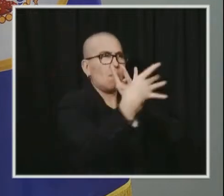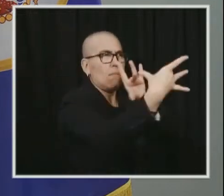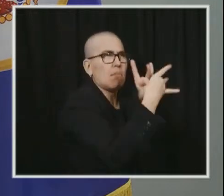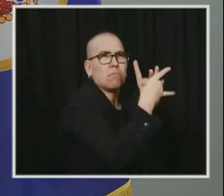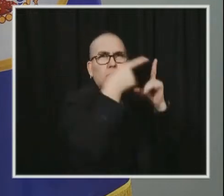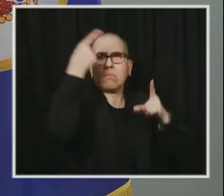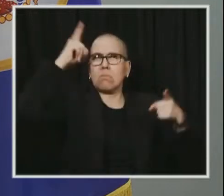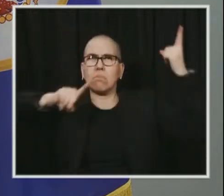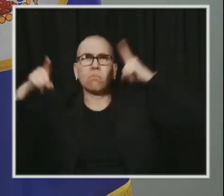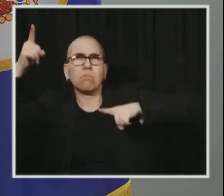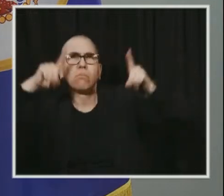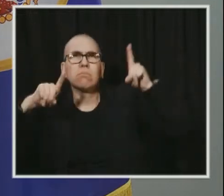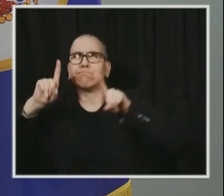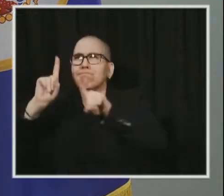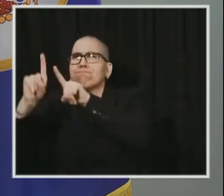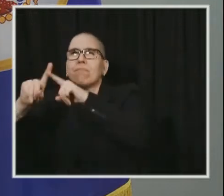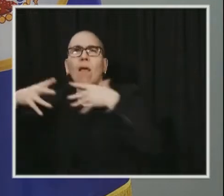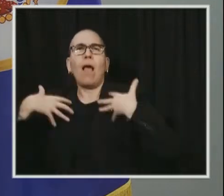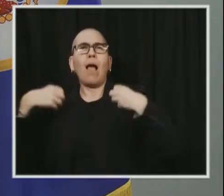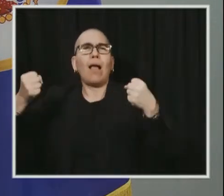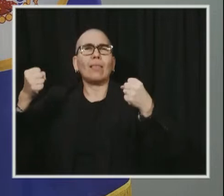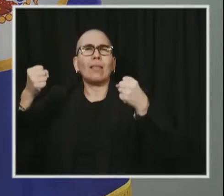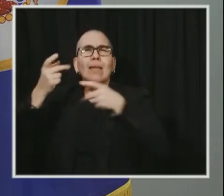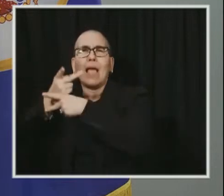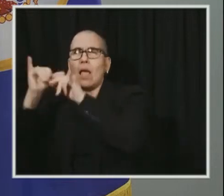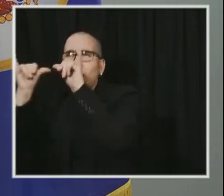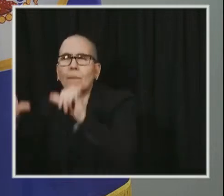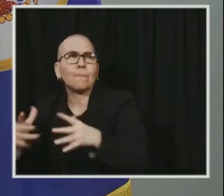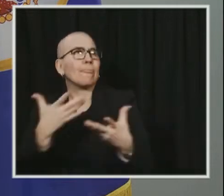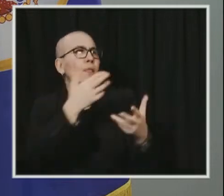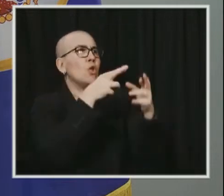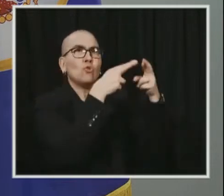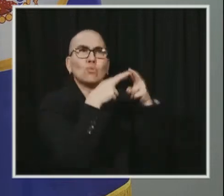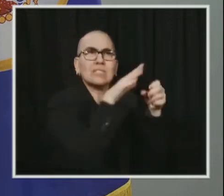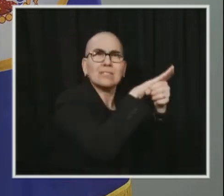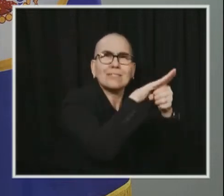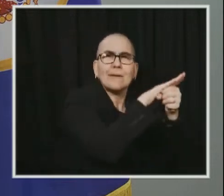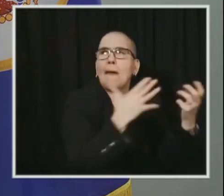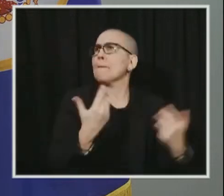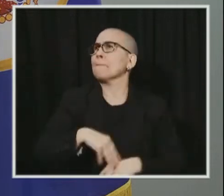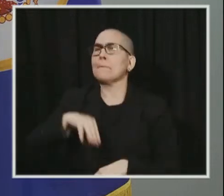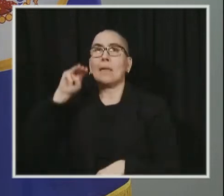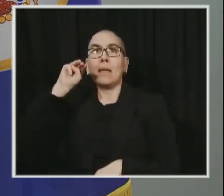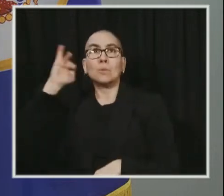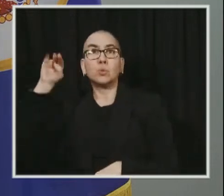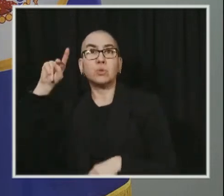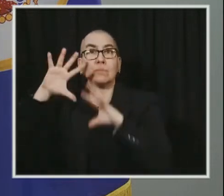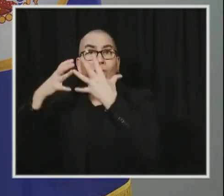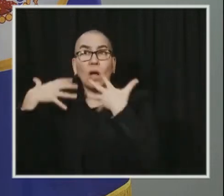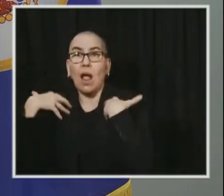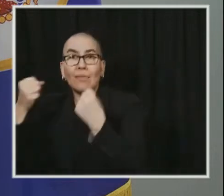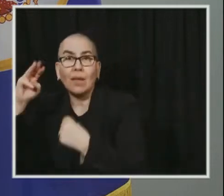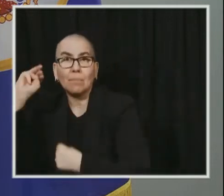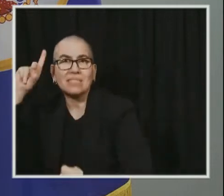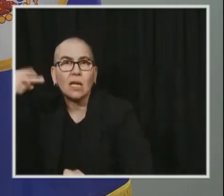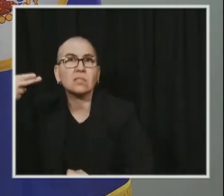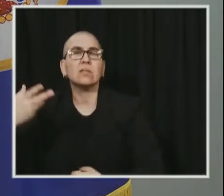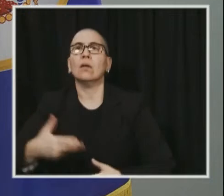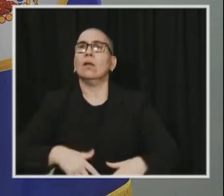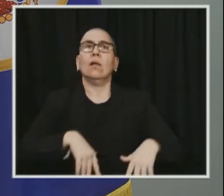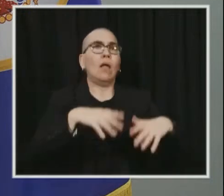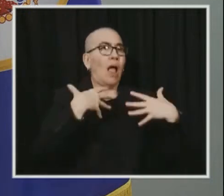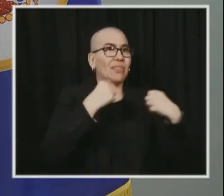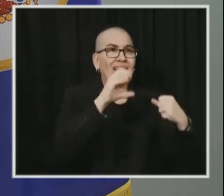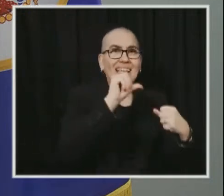systems in the state, regional coalitions, MDH, and local public health to get this work done. Everyone